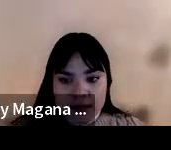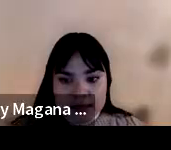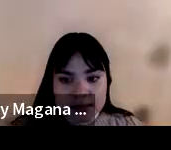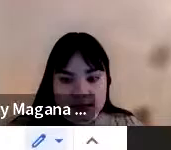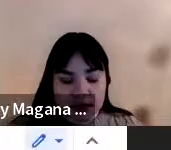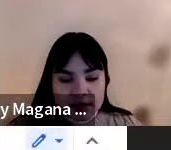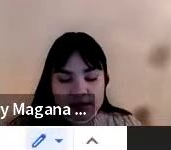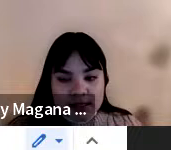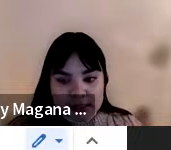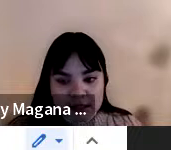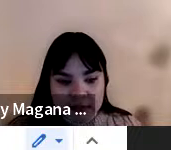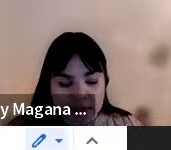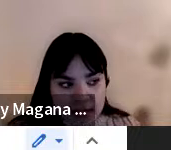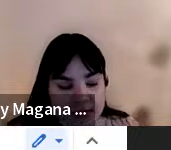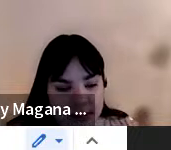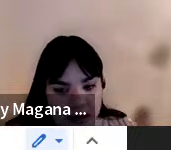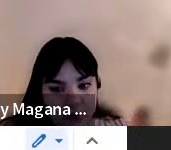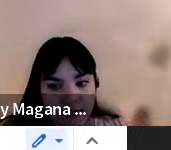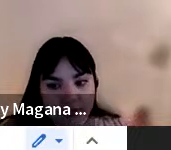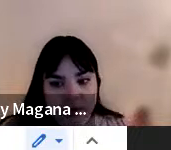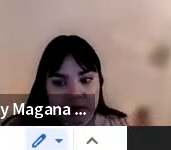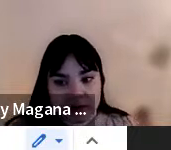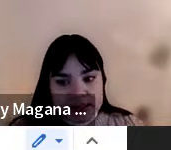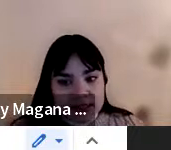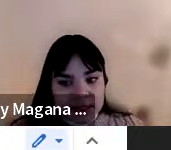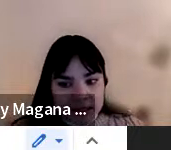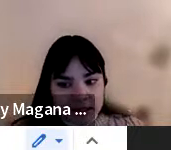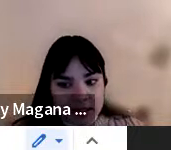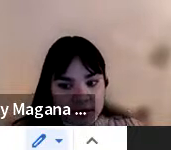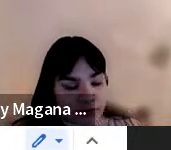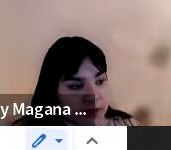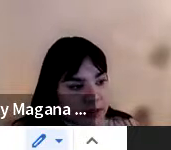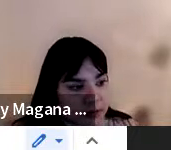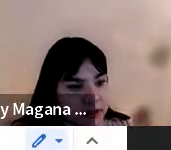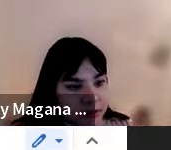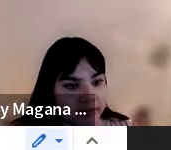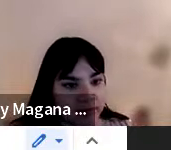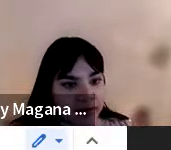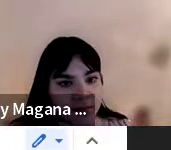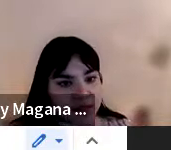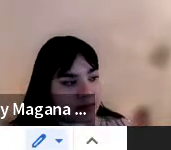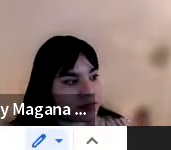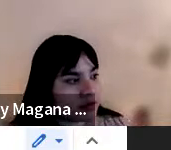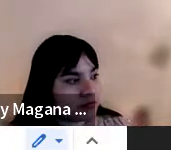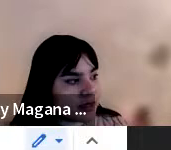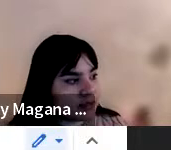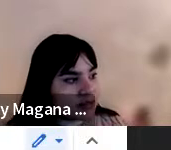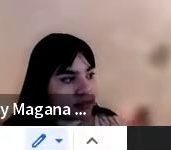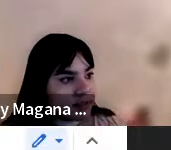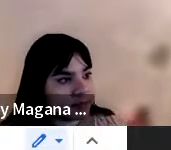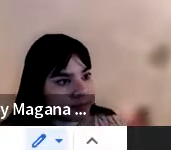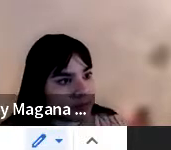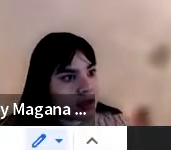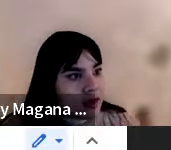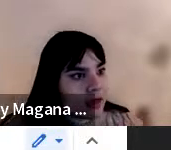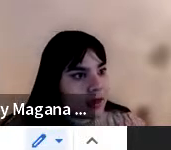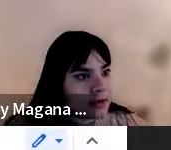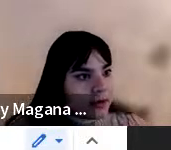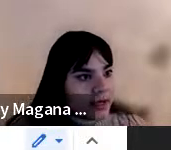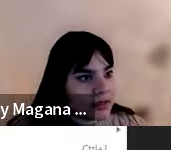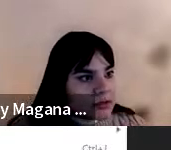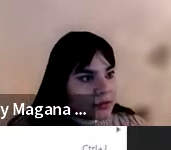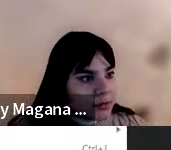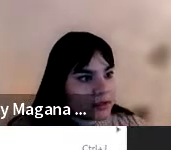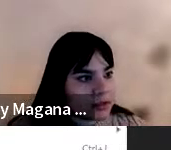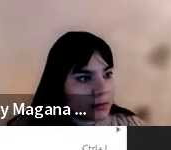the next CSC meeting is on February 2nd of 2022 at 5 p.m. So our regular time. I'm